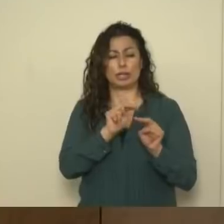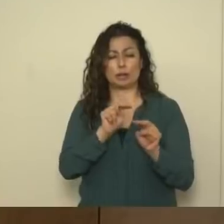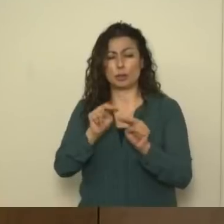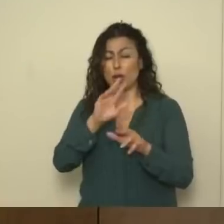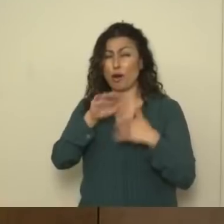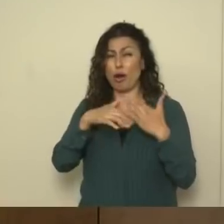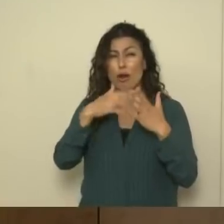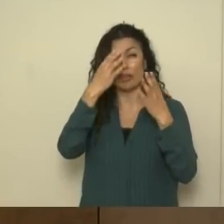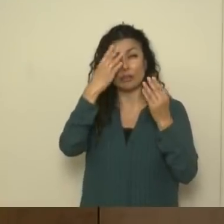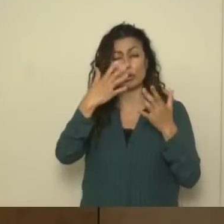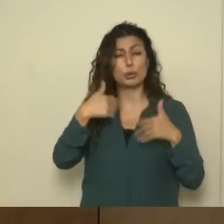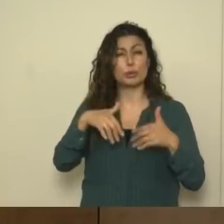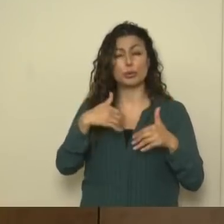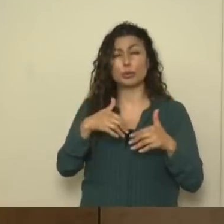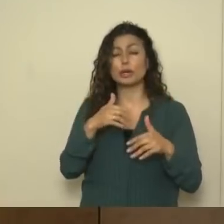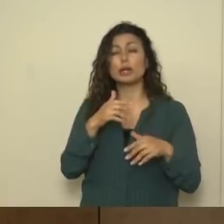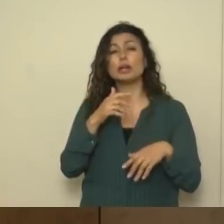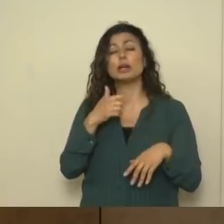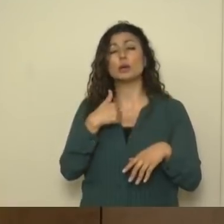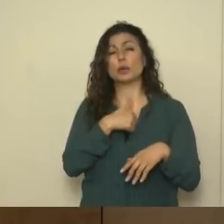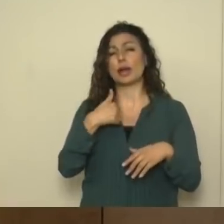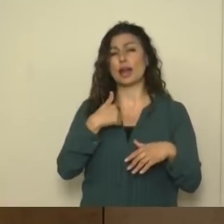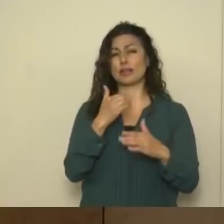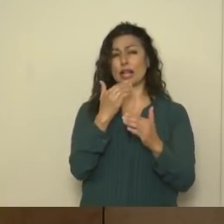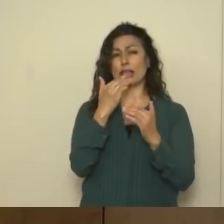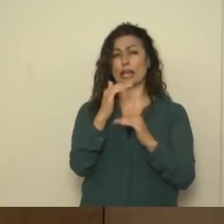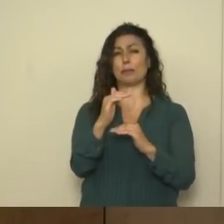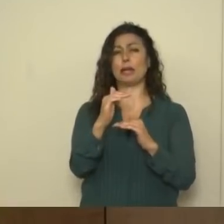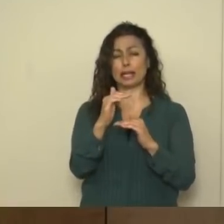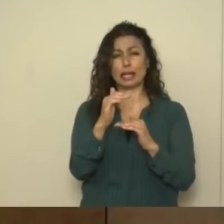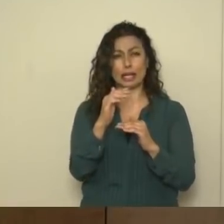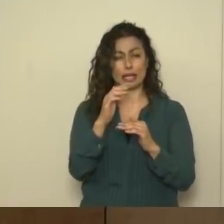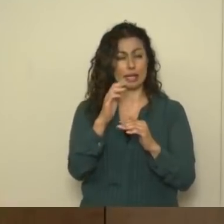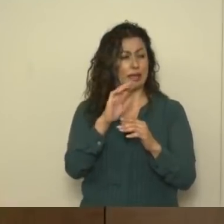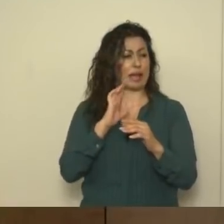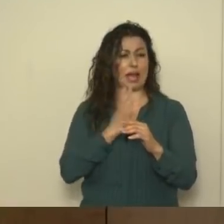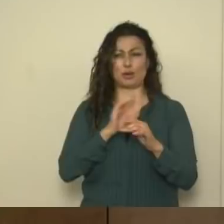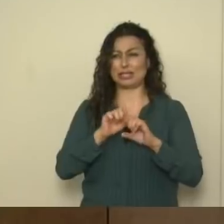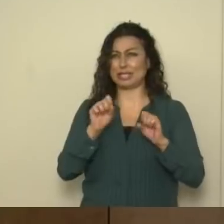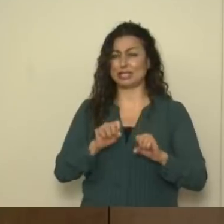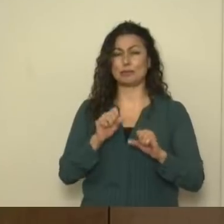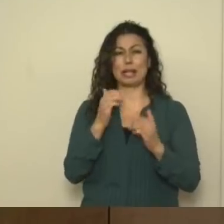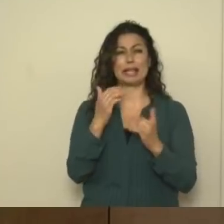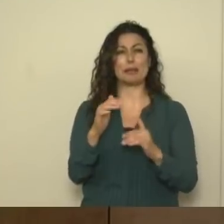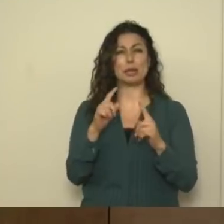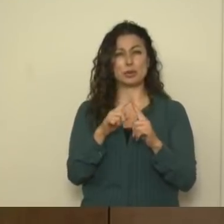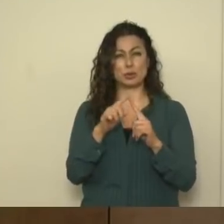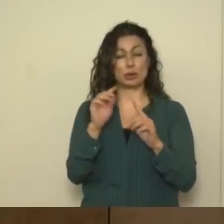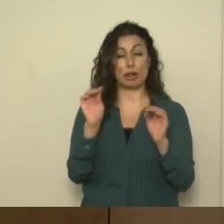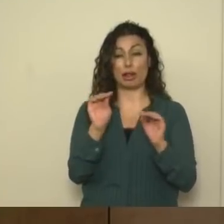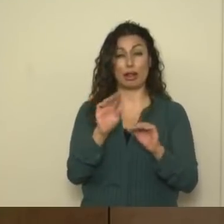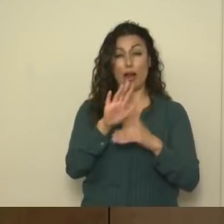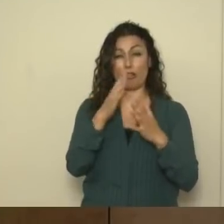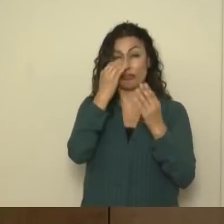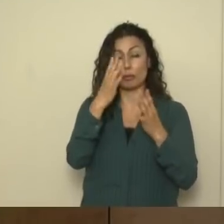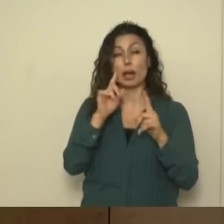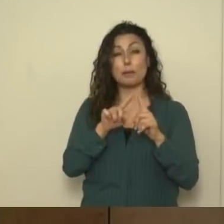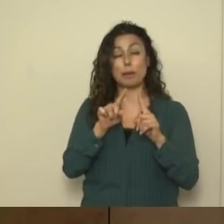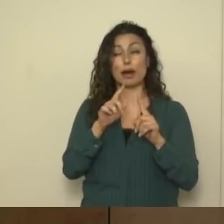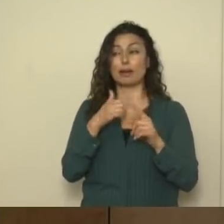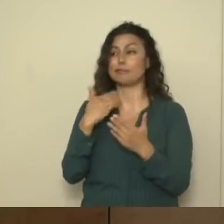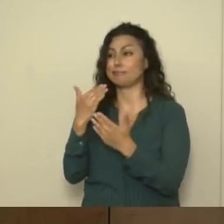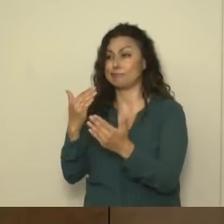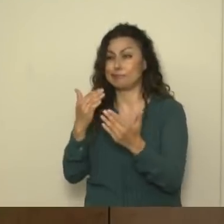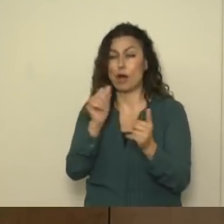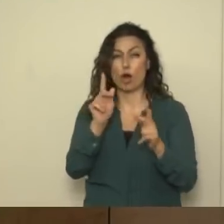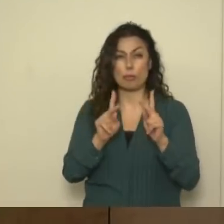this information. We have a limited capacity in the system that we use. I want to thank the men and women who help us put this system together so